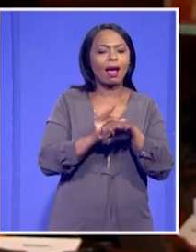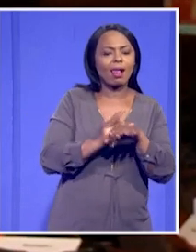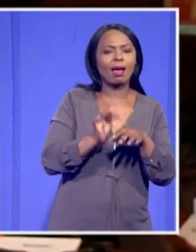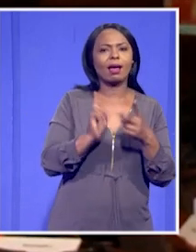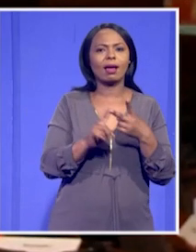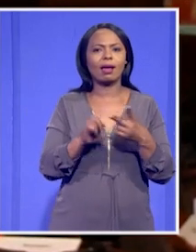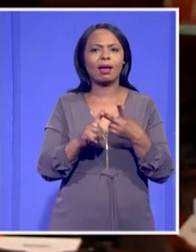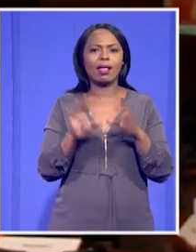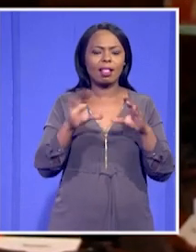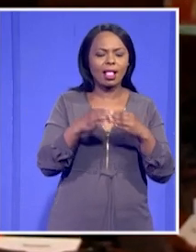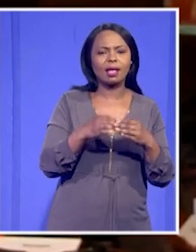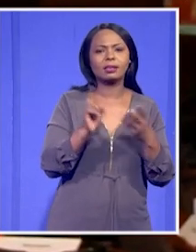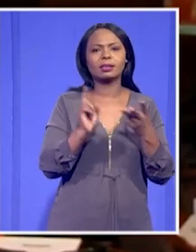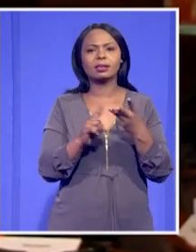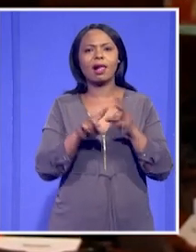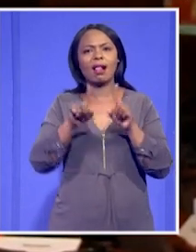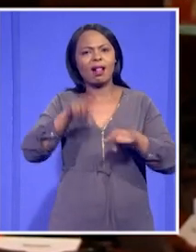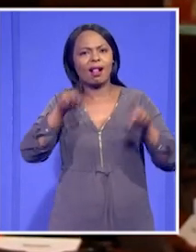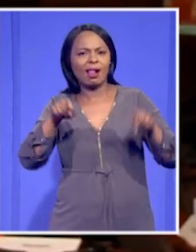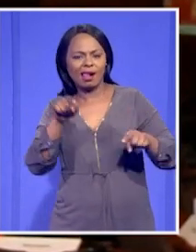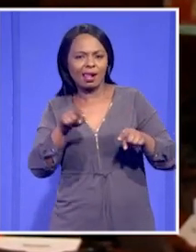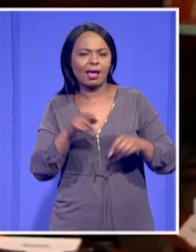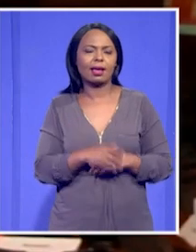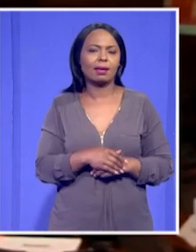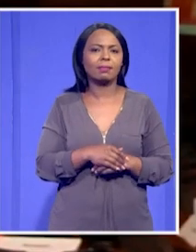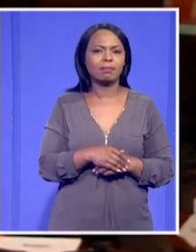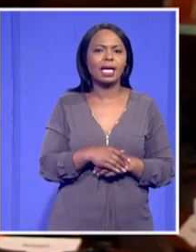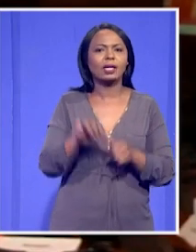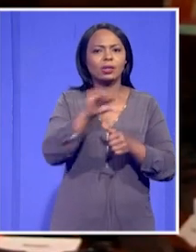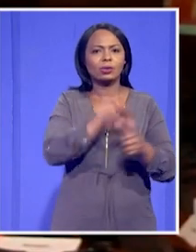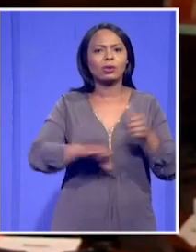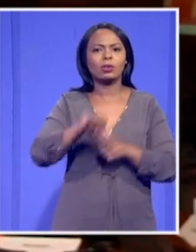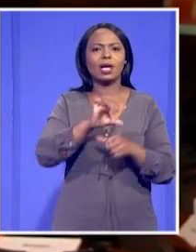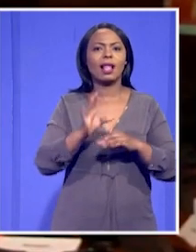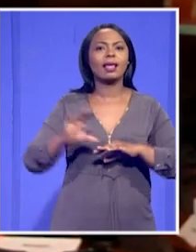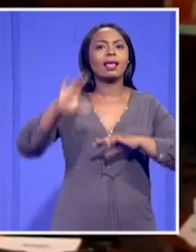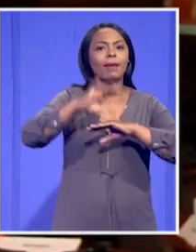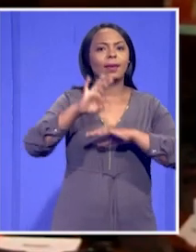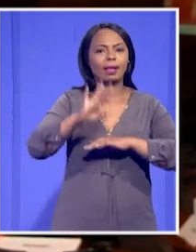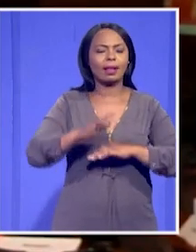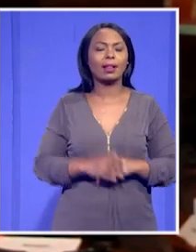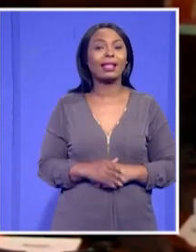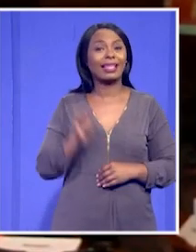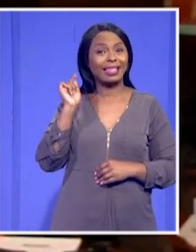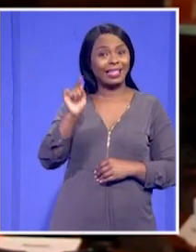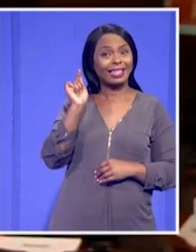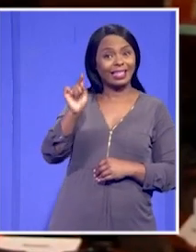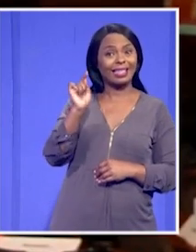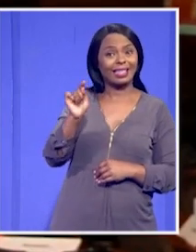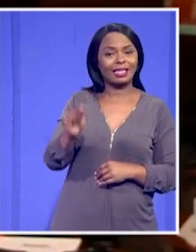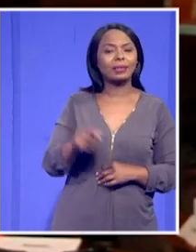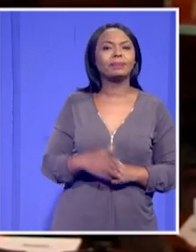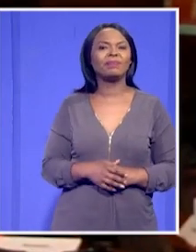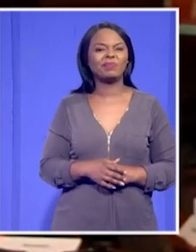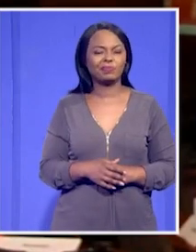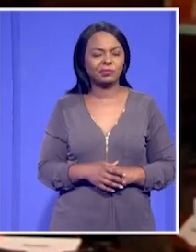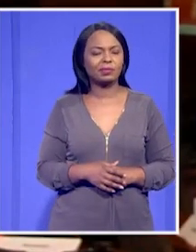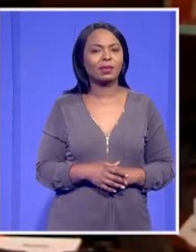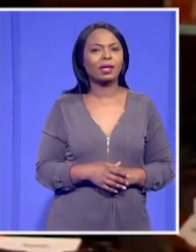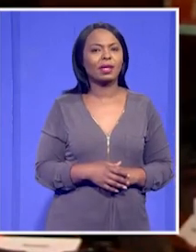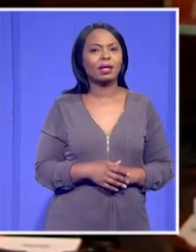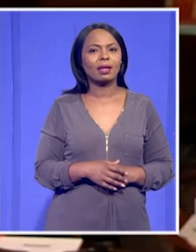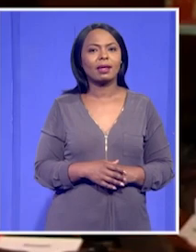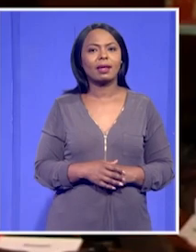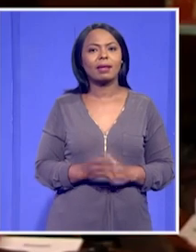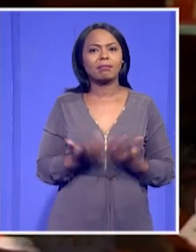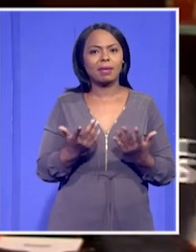class, and all other diversities, and social capital is exchanged between these